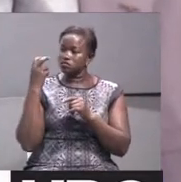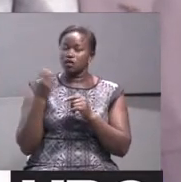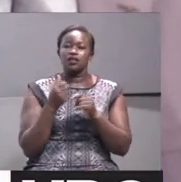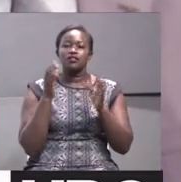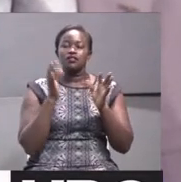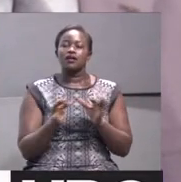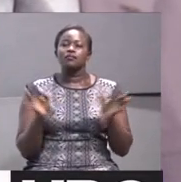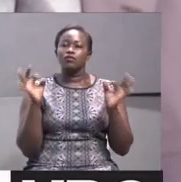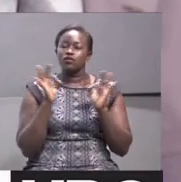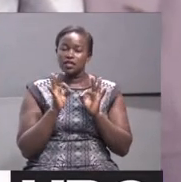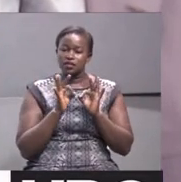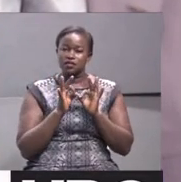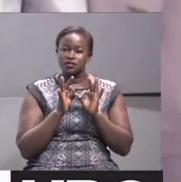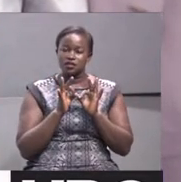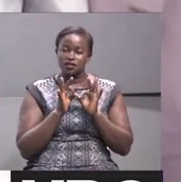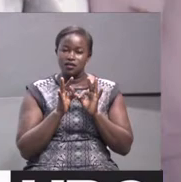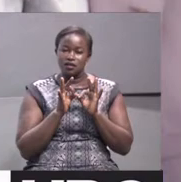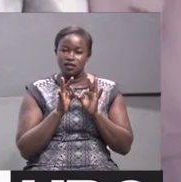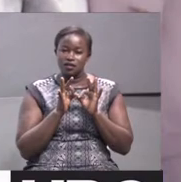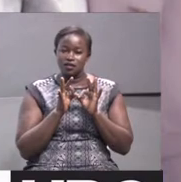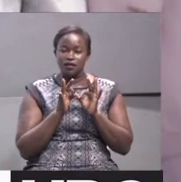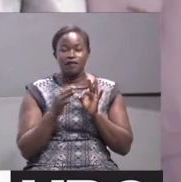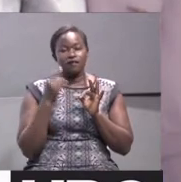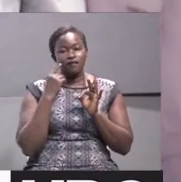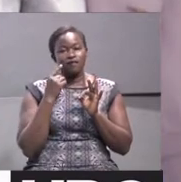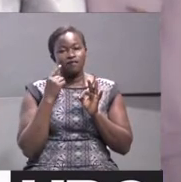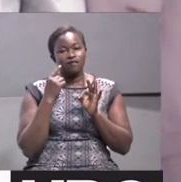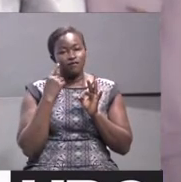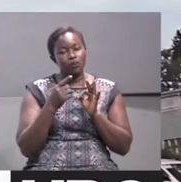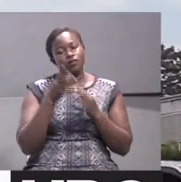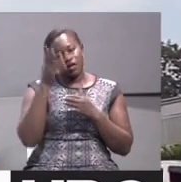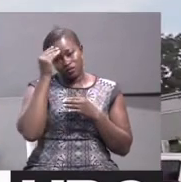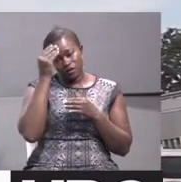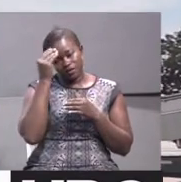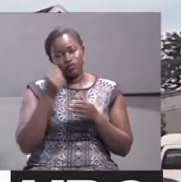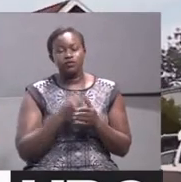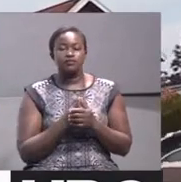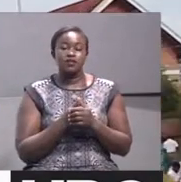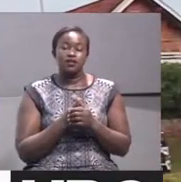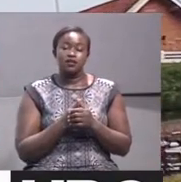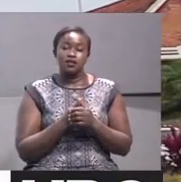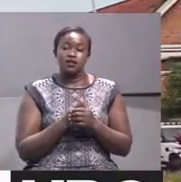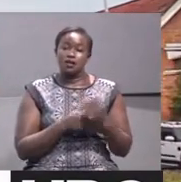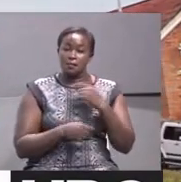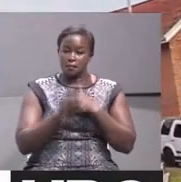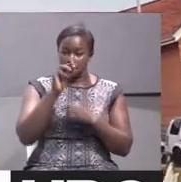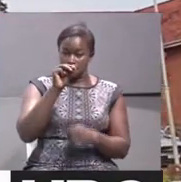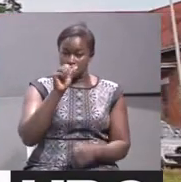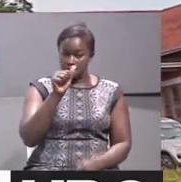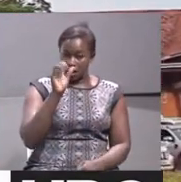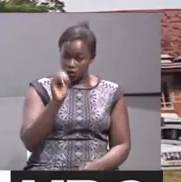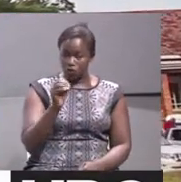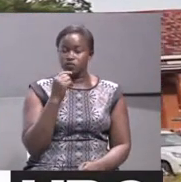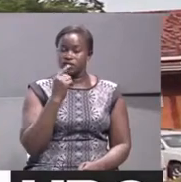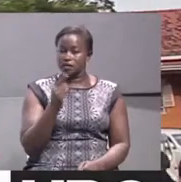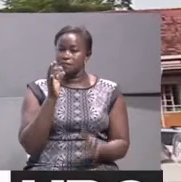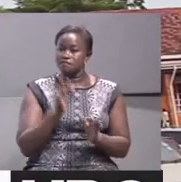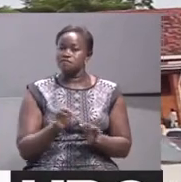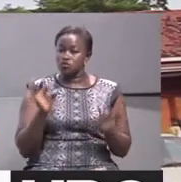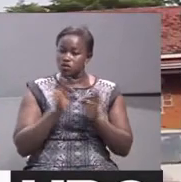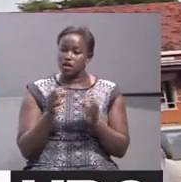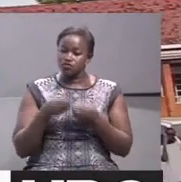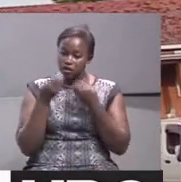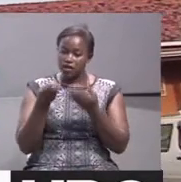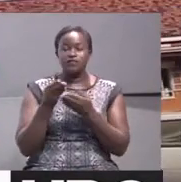of quality and relevant education. Mao underscored the need of cultivating skills for